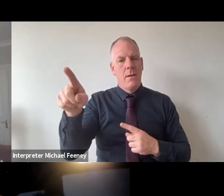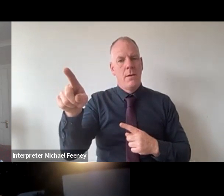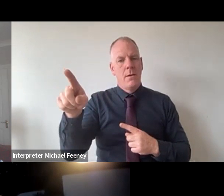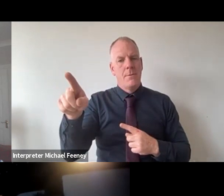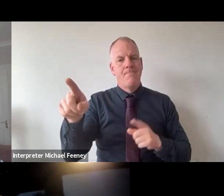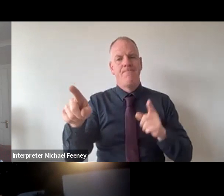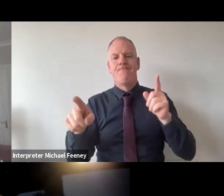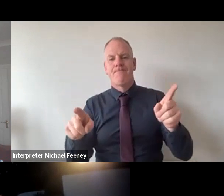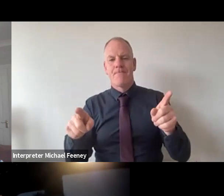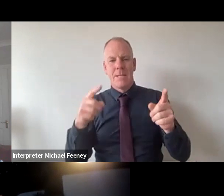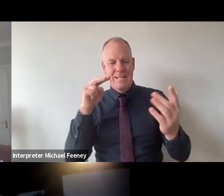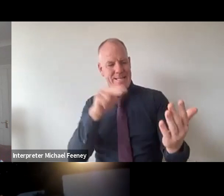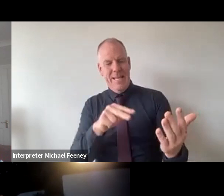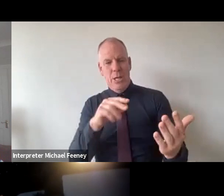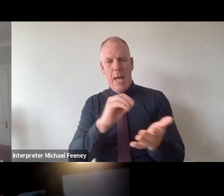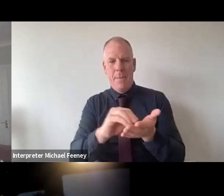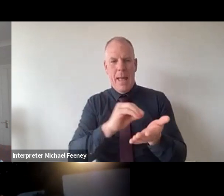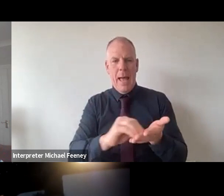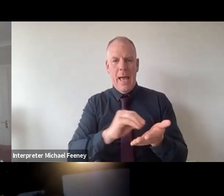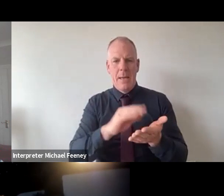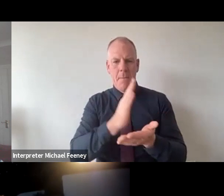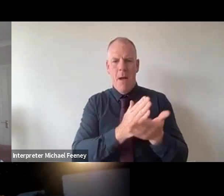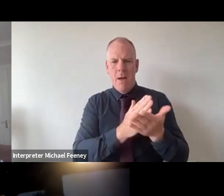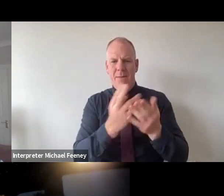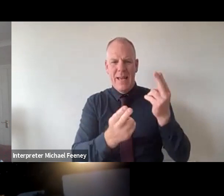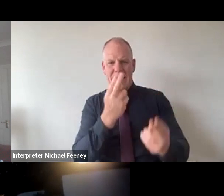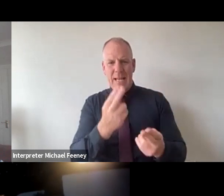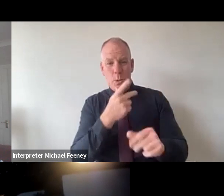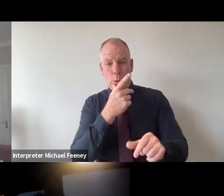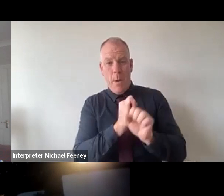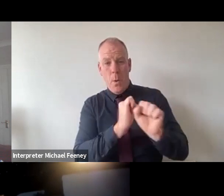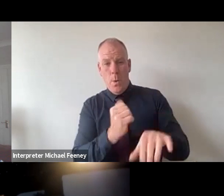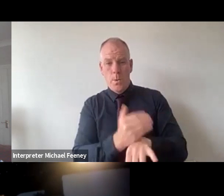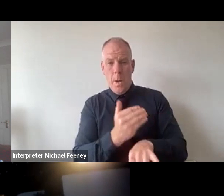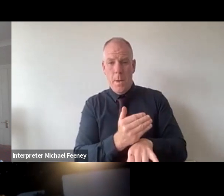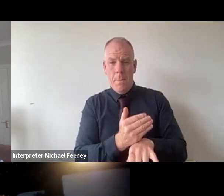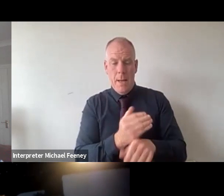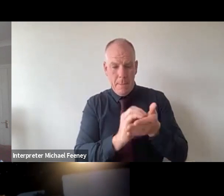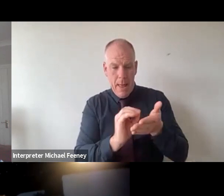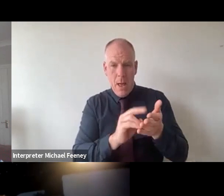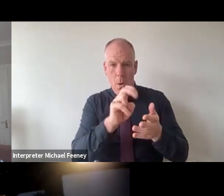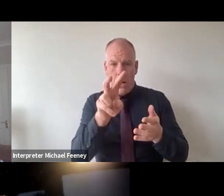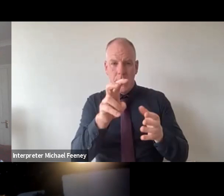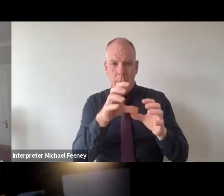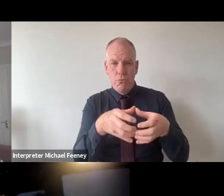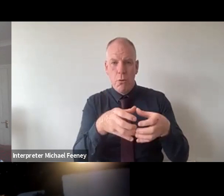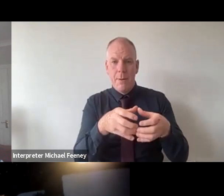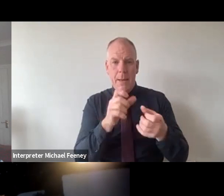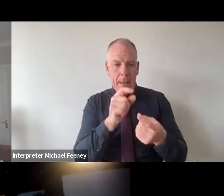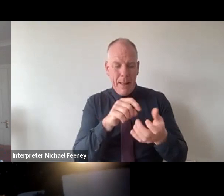when they were looking at your application, I was part of the assessment, and we were talking about your application on a WhatsApp group and your